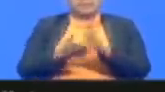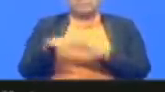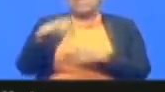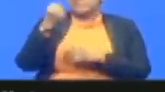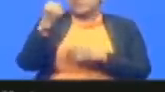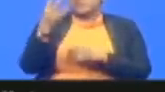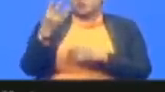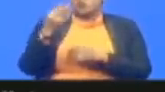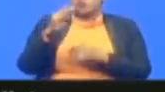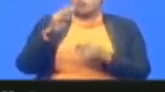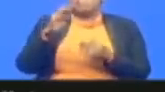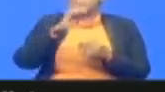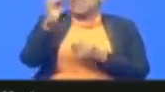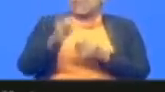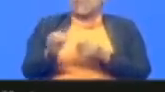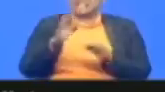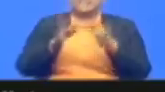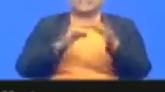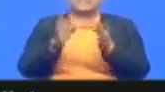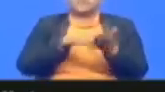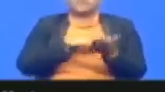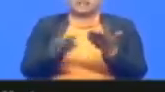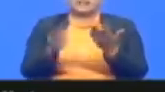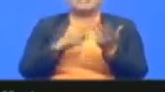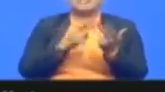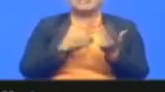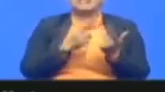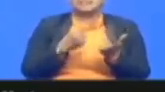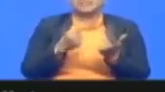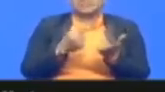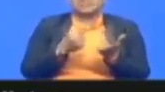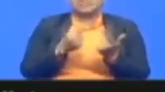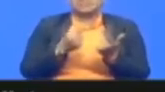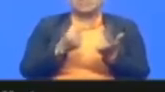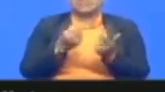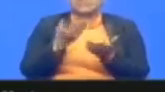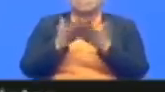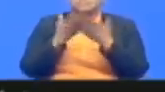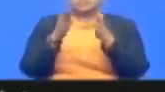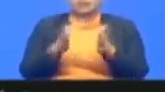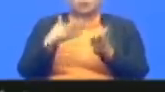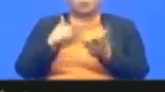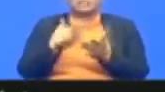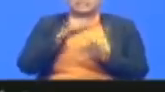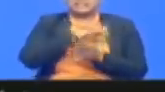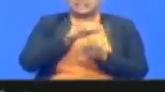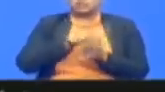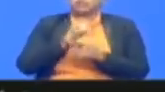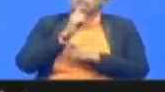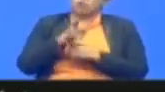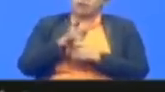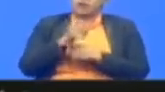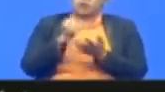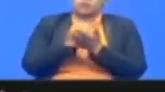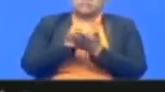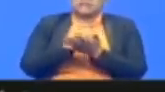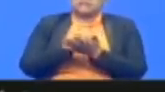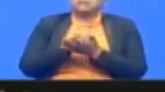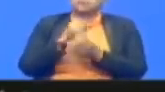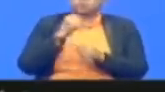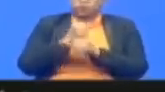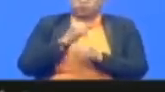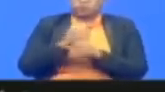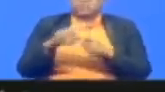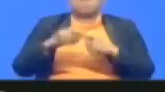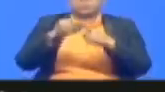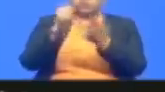even if you fail mathematics. The petitioner wants the Senate to direct the Auditor General to conduct a special